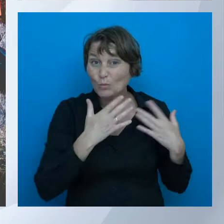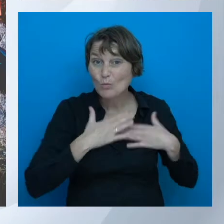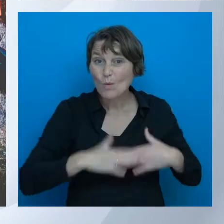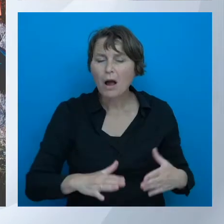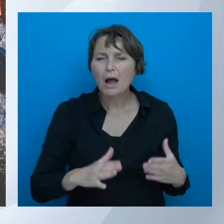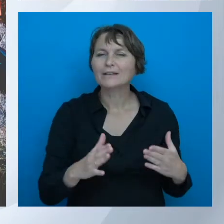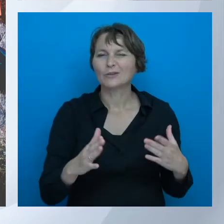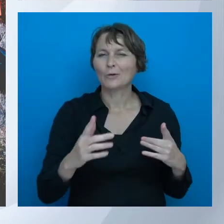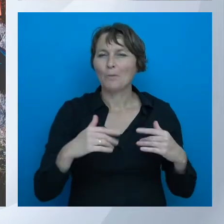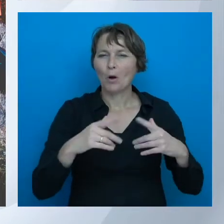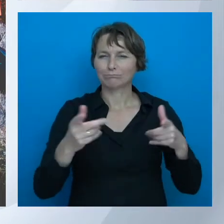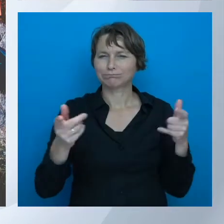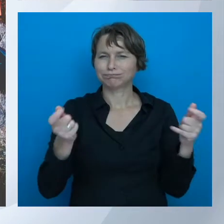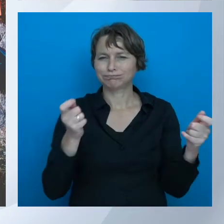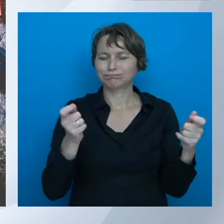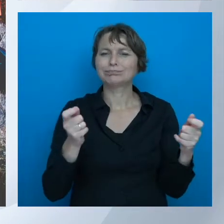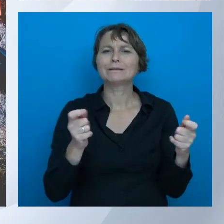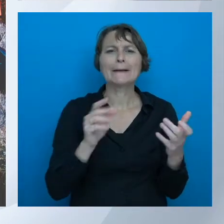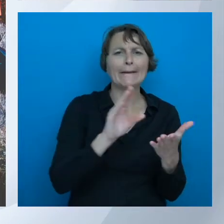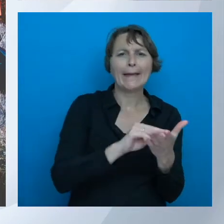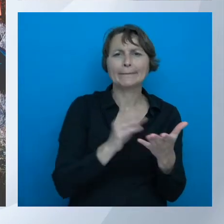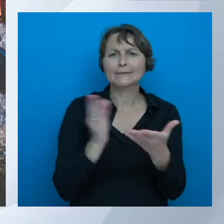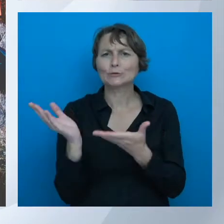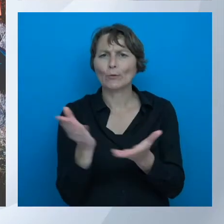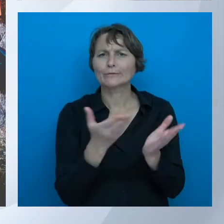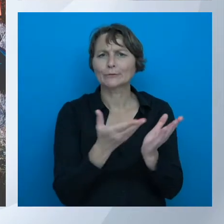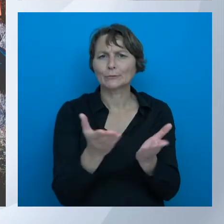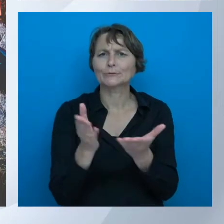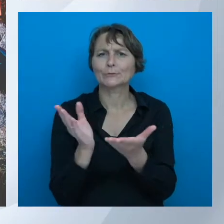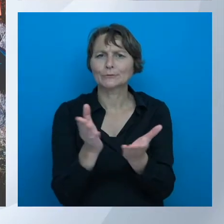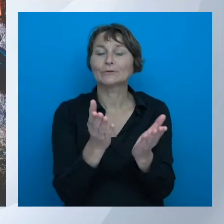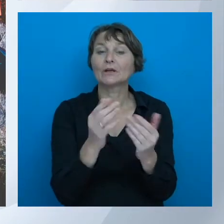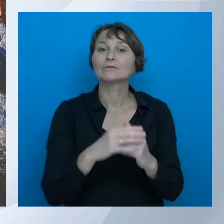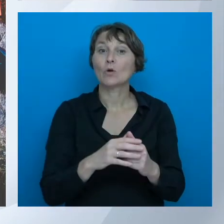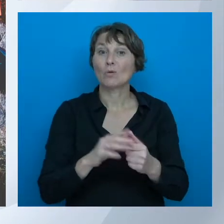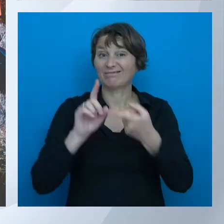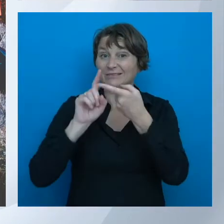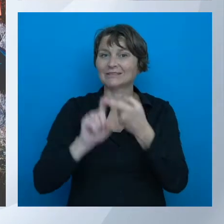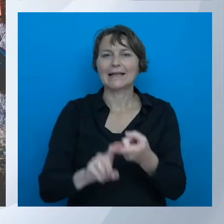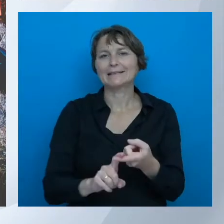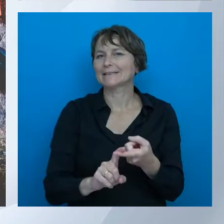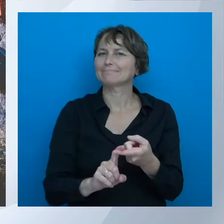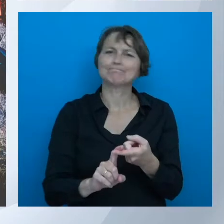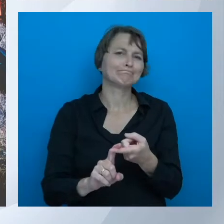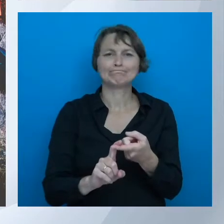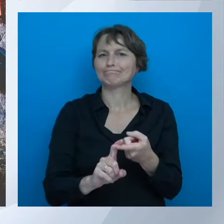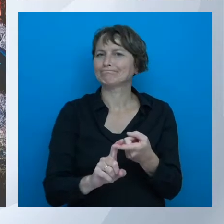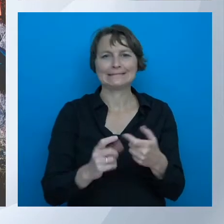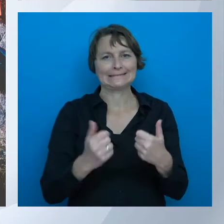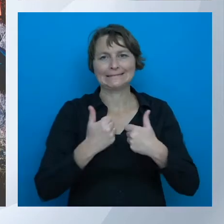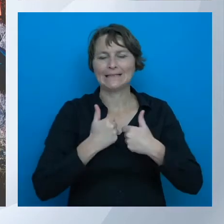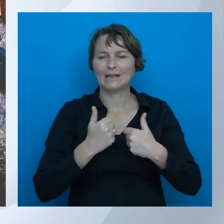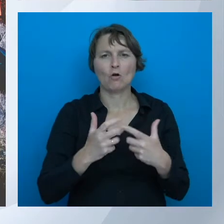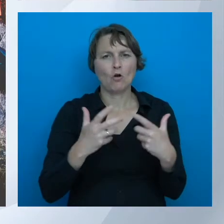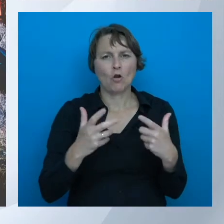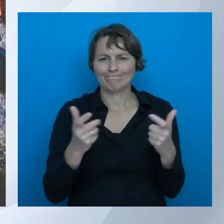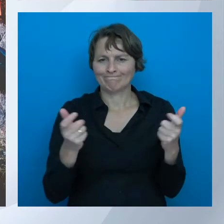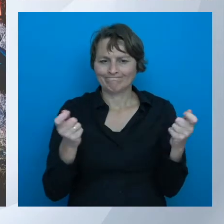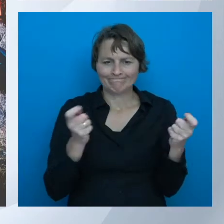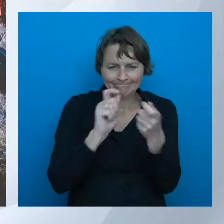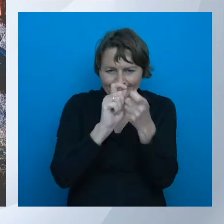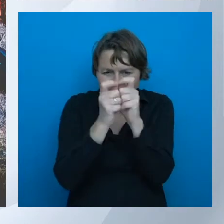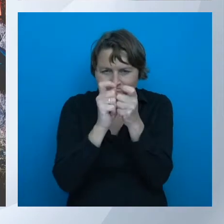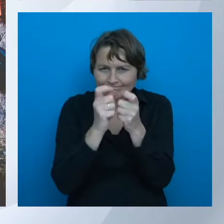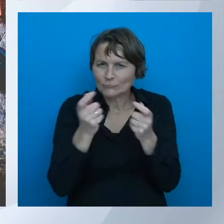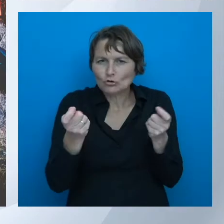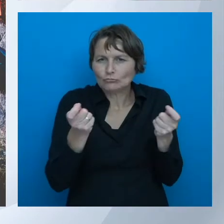over your app service. A static app service doesn't provide you that much control over the configuration, but as stated,